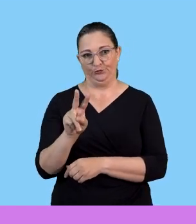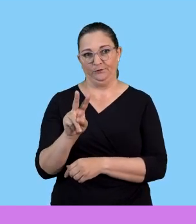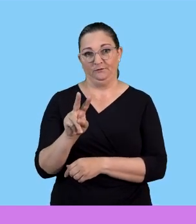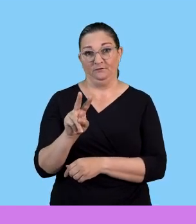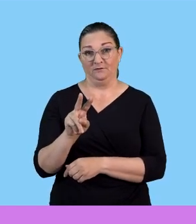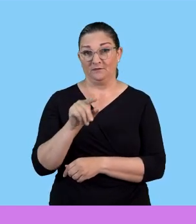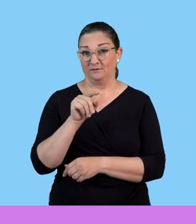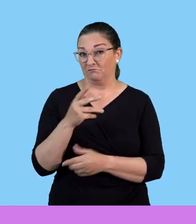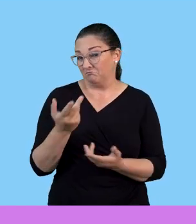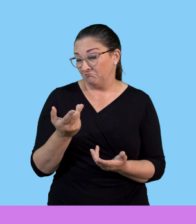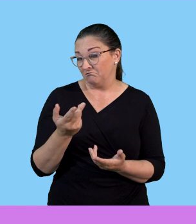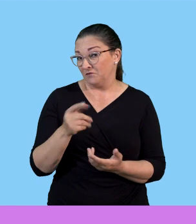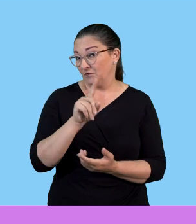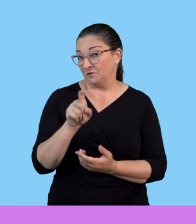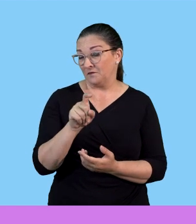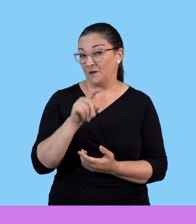R78.92. So,